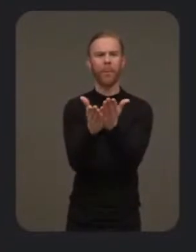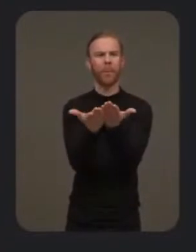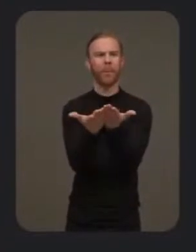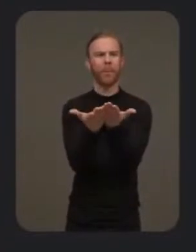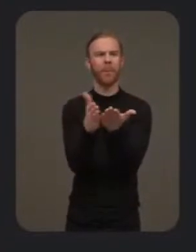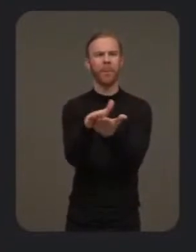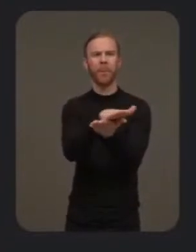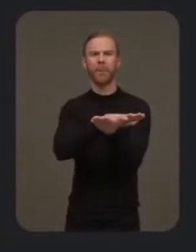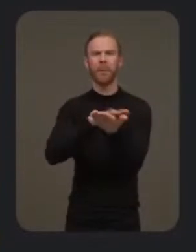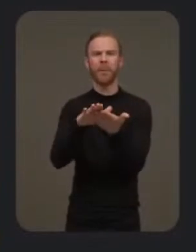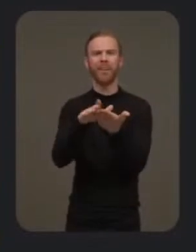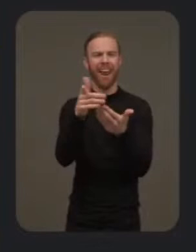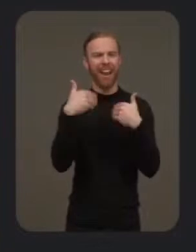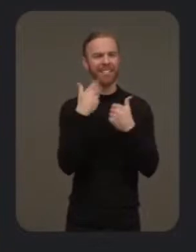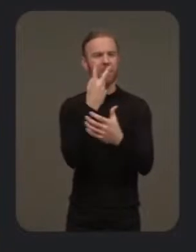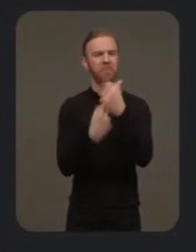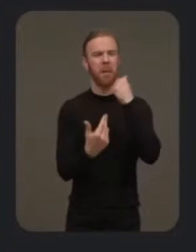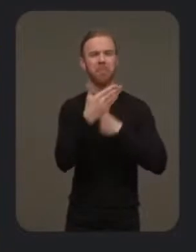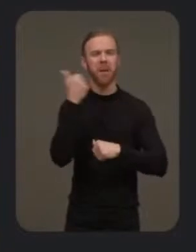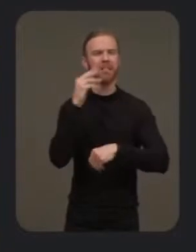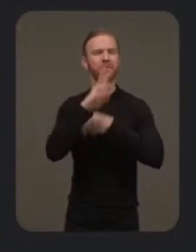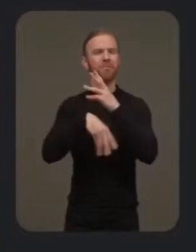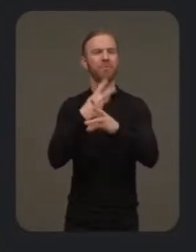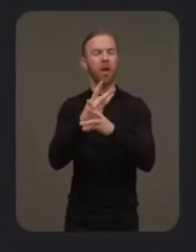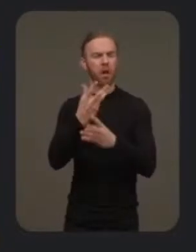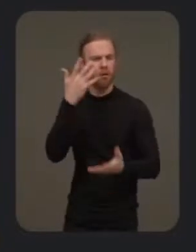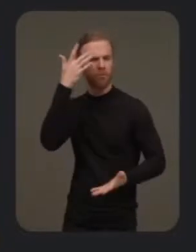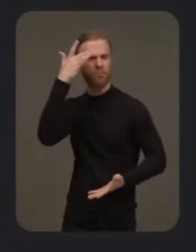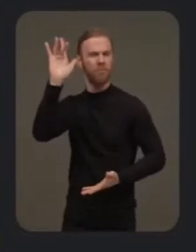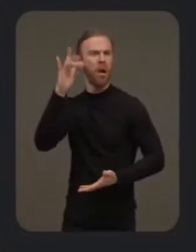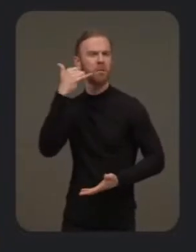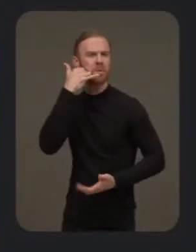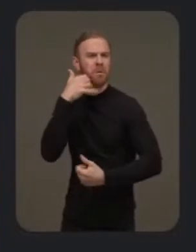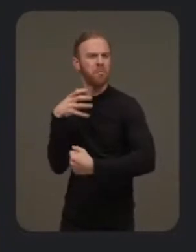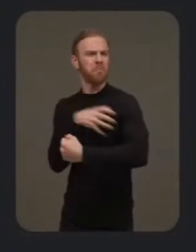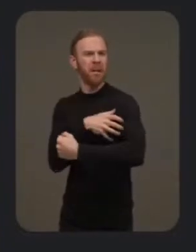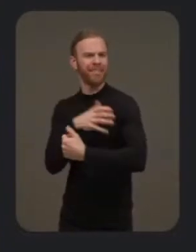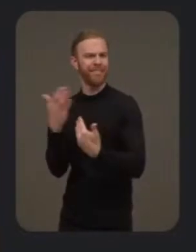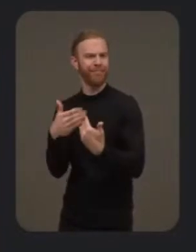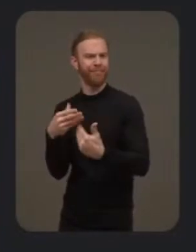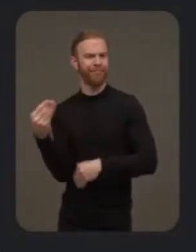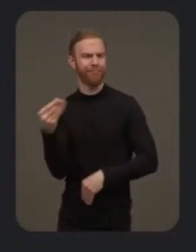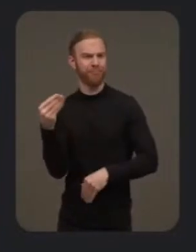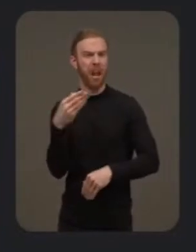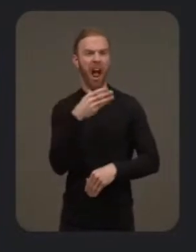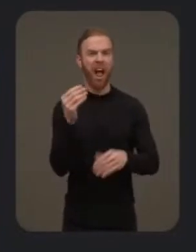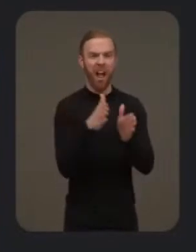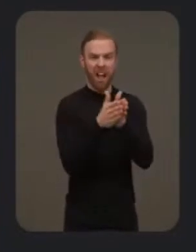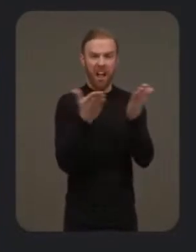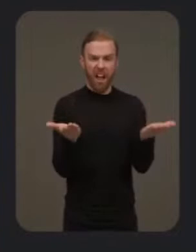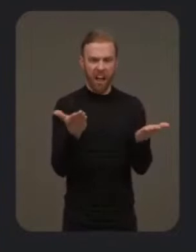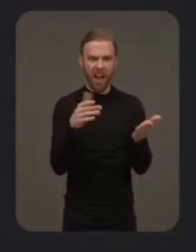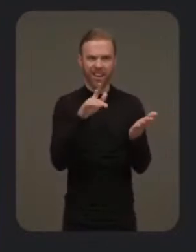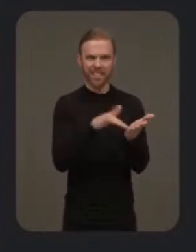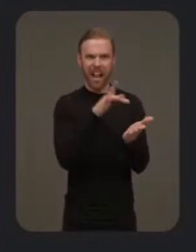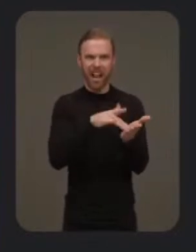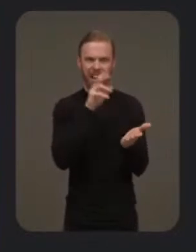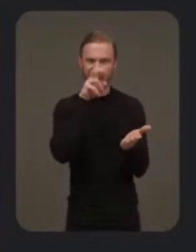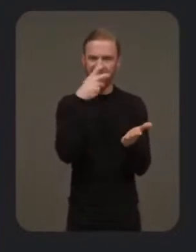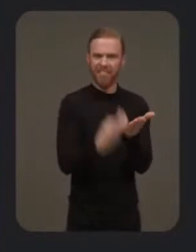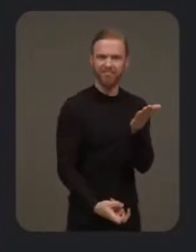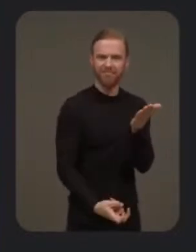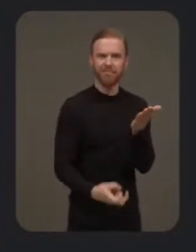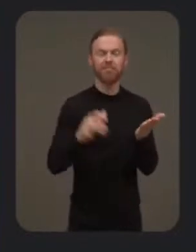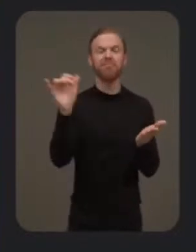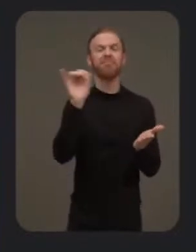both worlds. It's a powerful smartphone when it's convenient, and an immersive tablet when you need one. And like